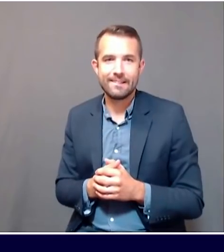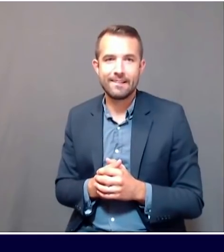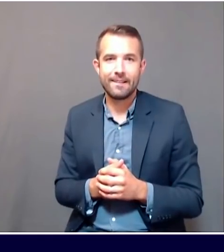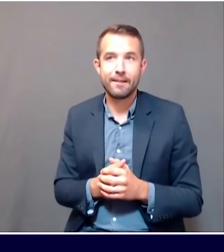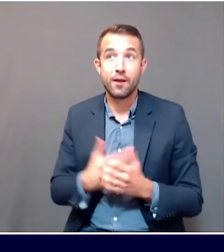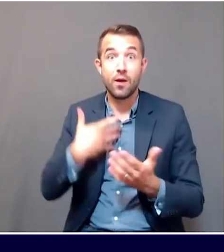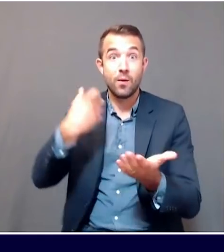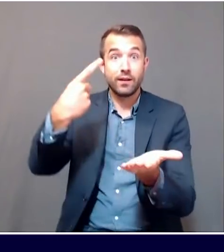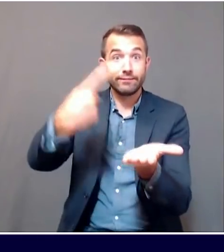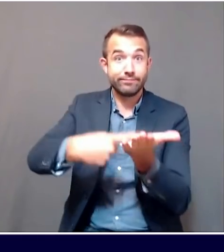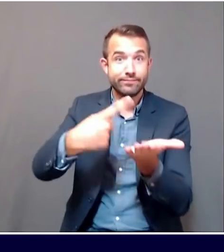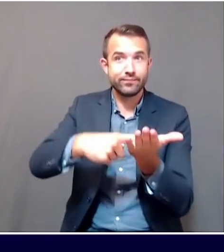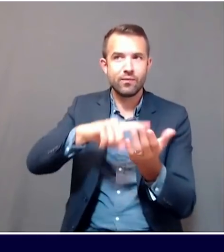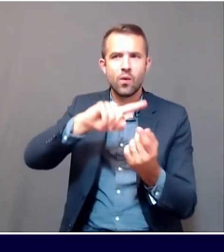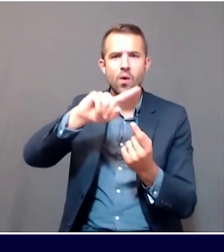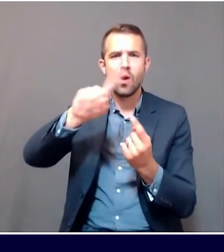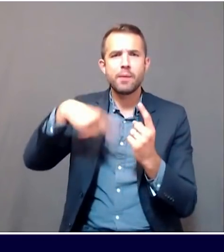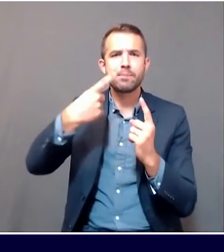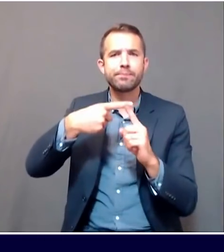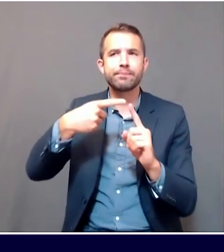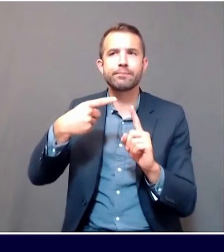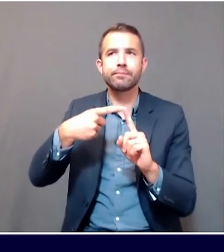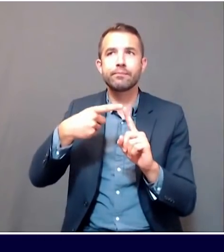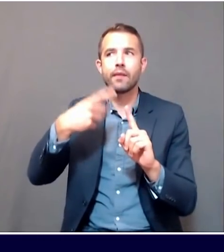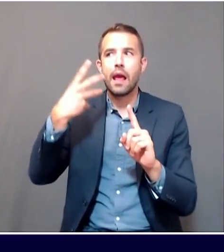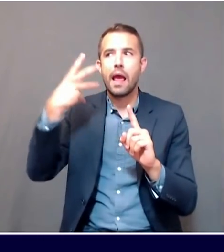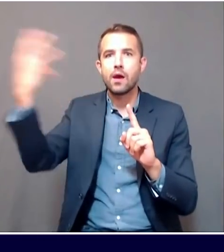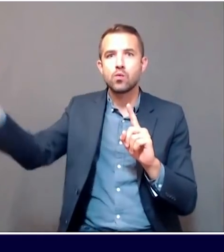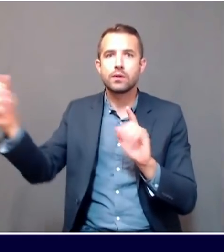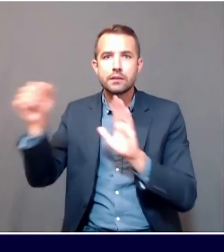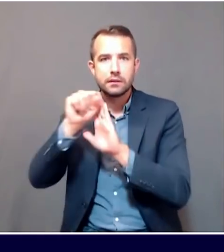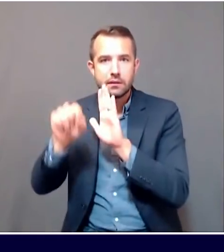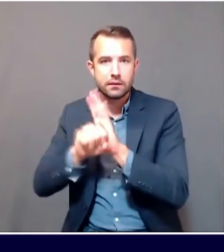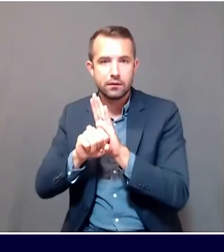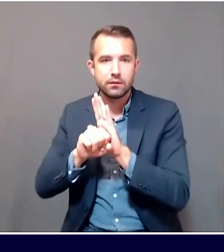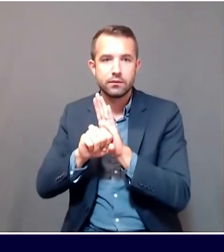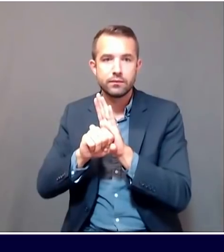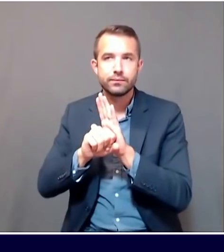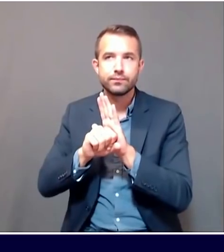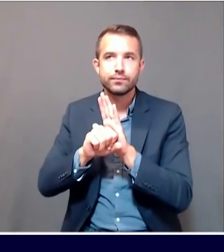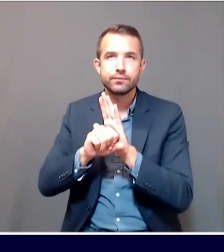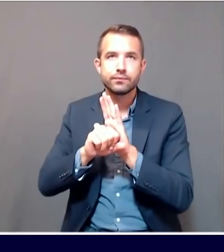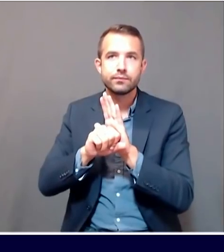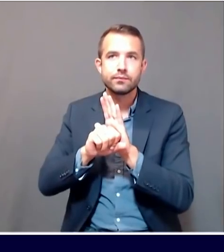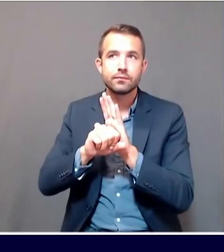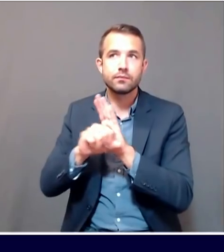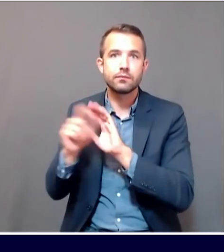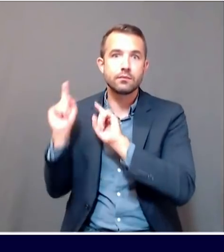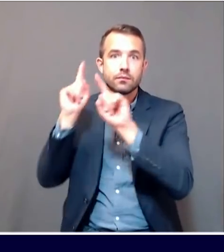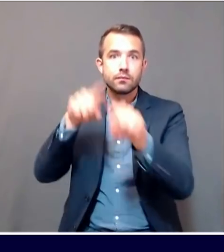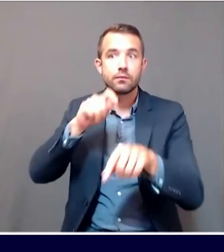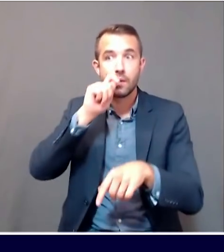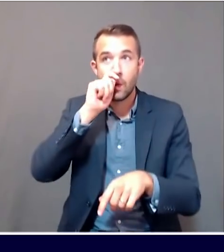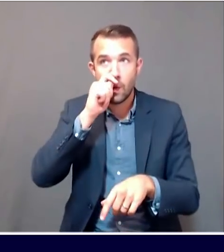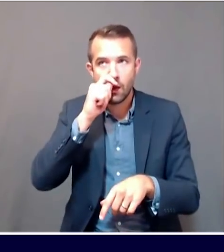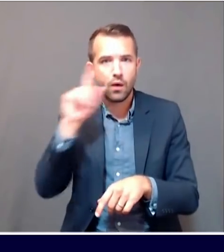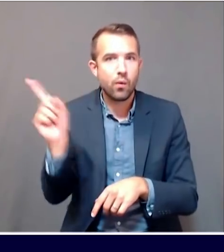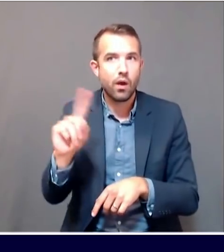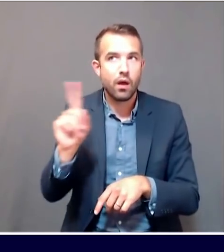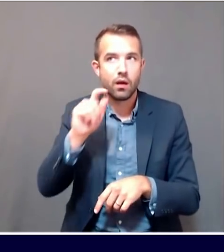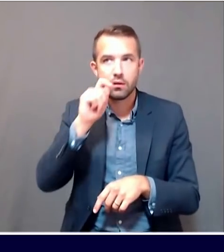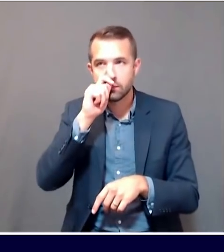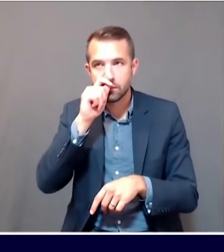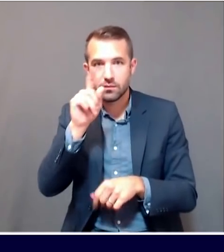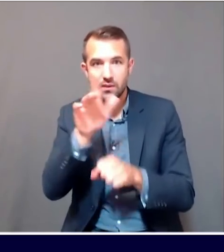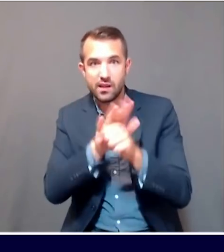the out-of-state cases by county where they were tested or reported? We haven't gone down that road yet.